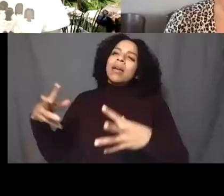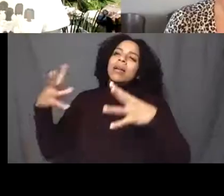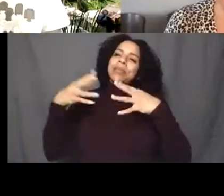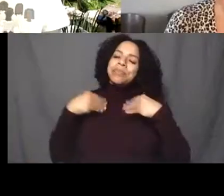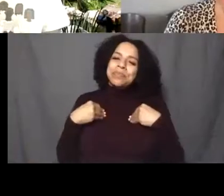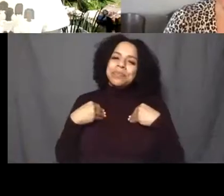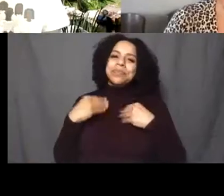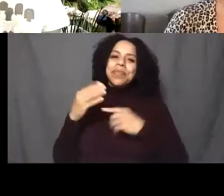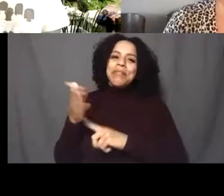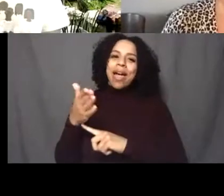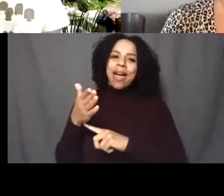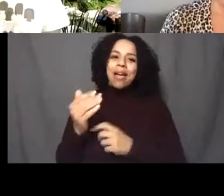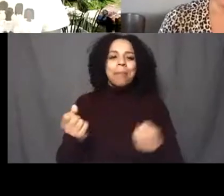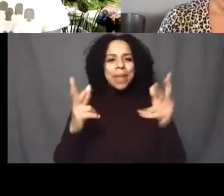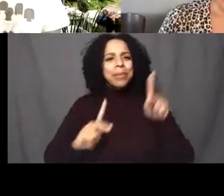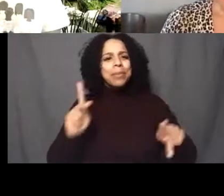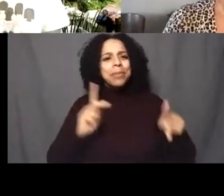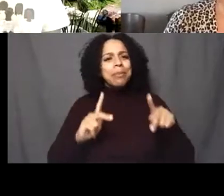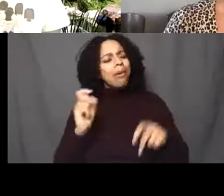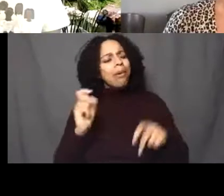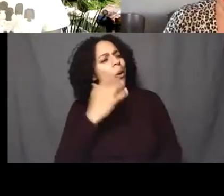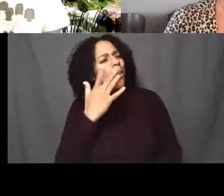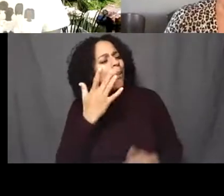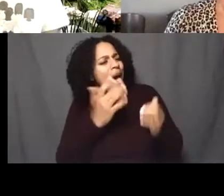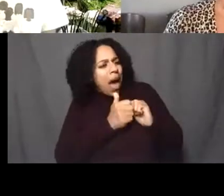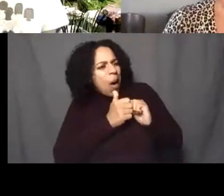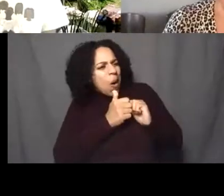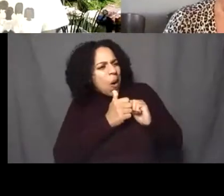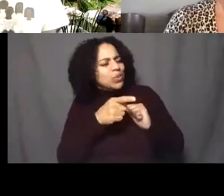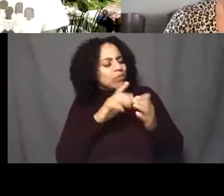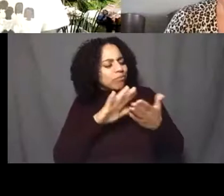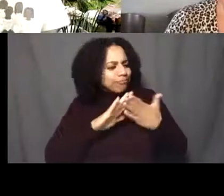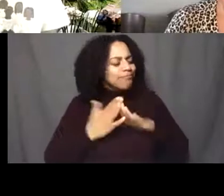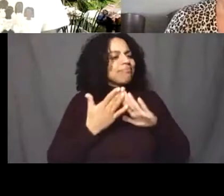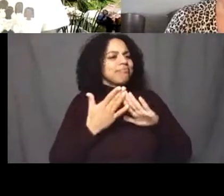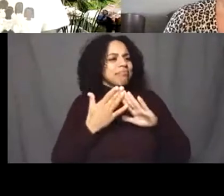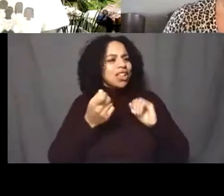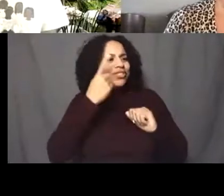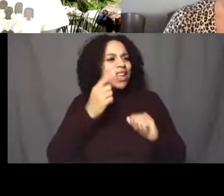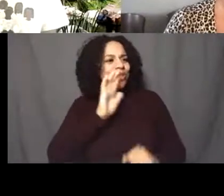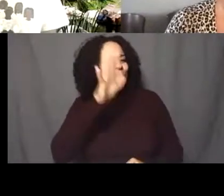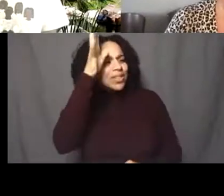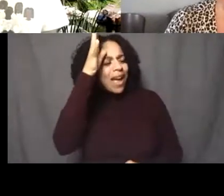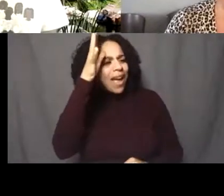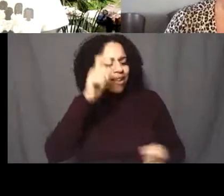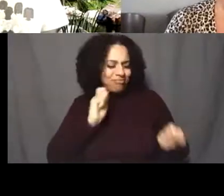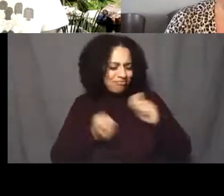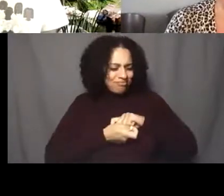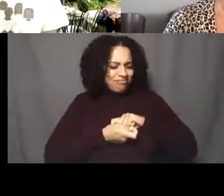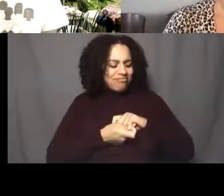to understand your dad and his patriotism? And the answer is, as I was writing the essay, like literally 2 years